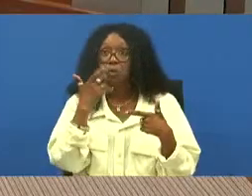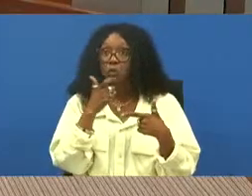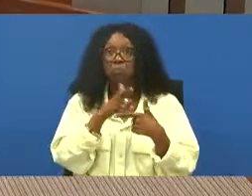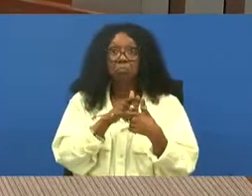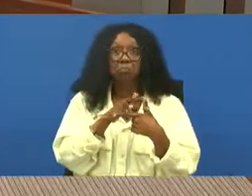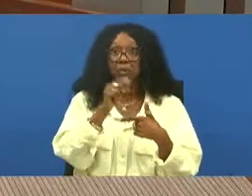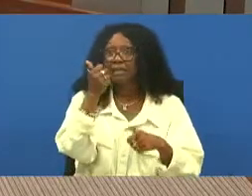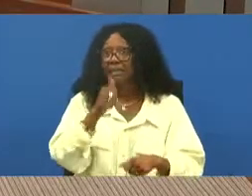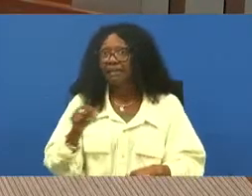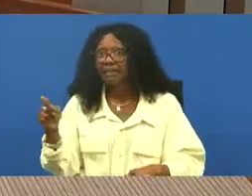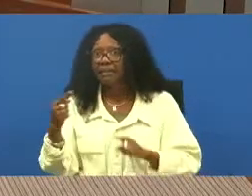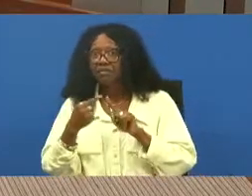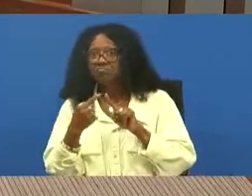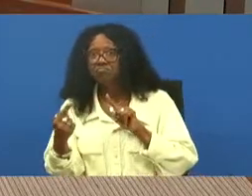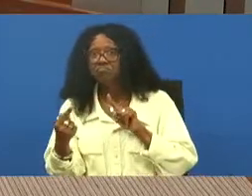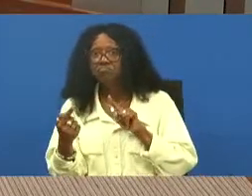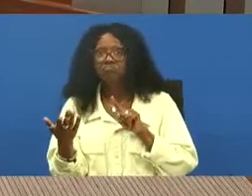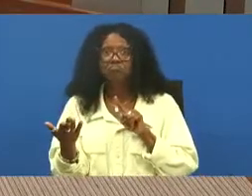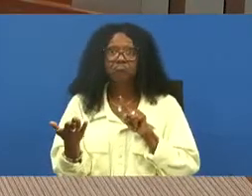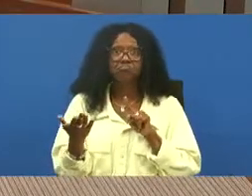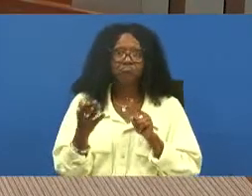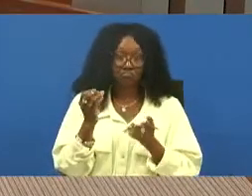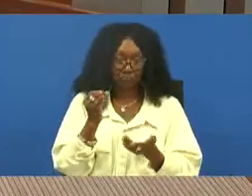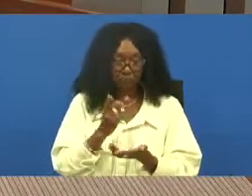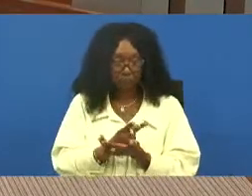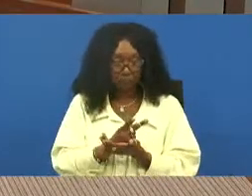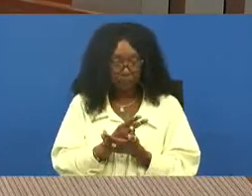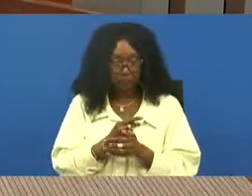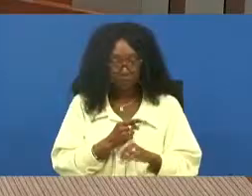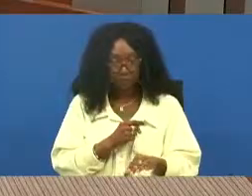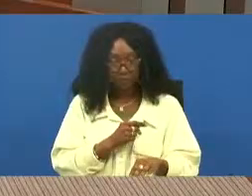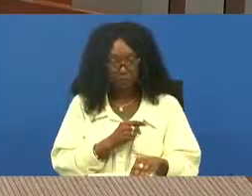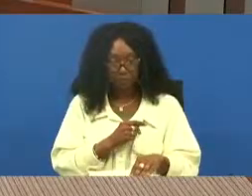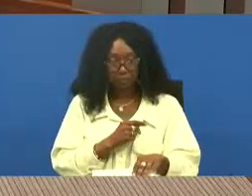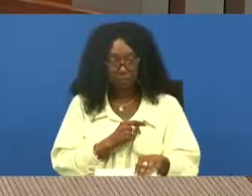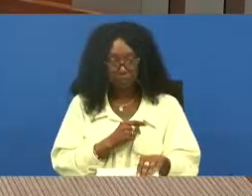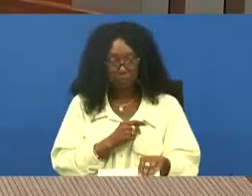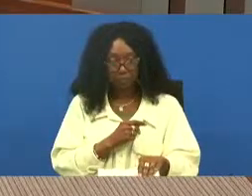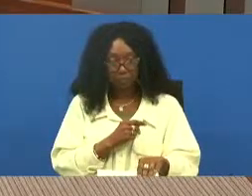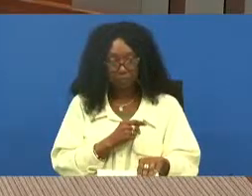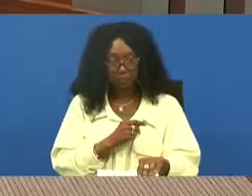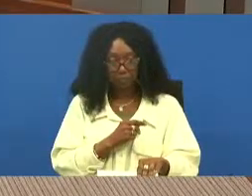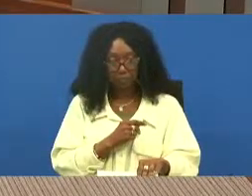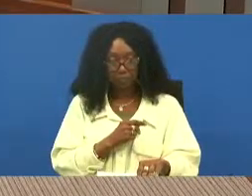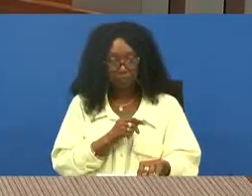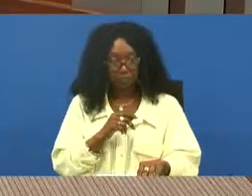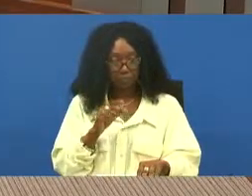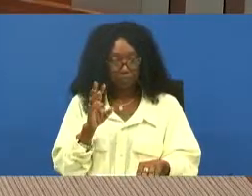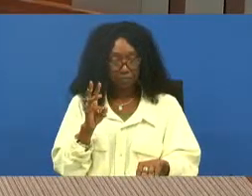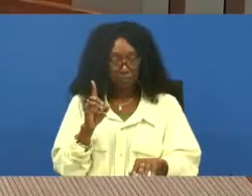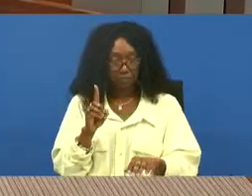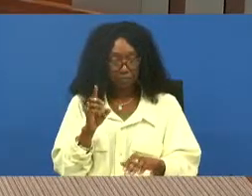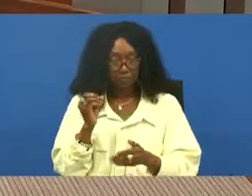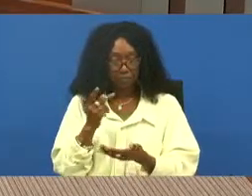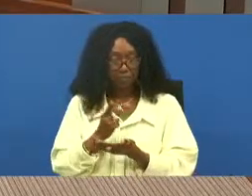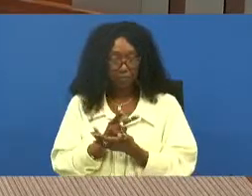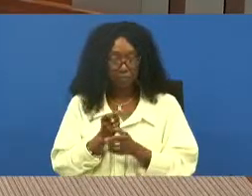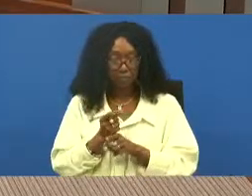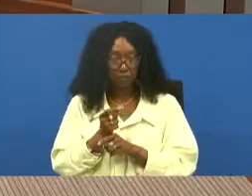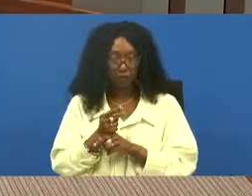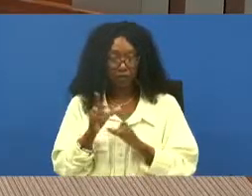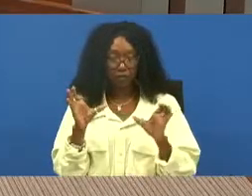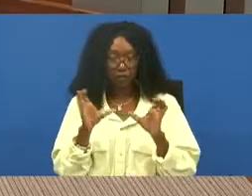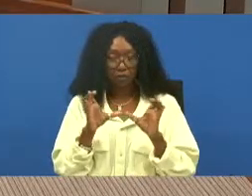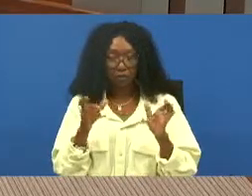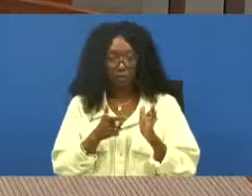Anyone opposed? Motion carries. That was good. Item 62, approving the annual